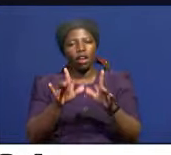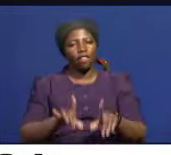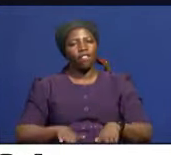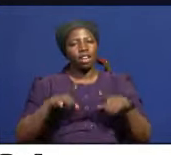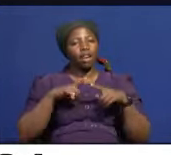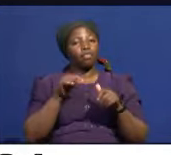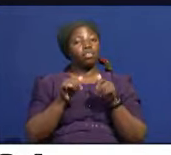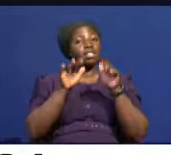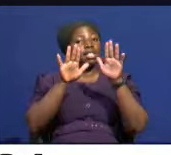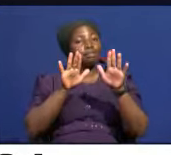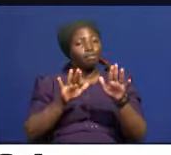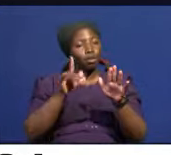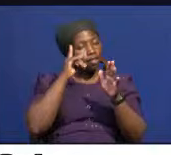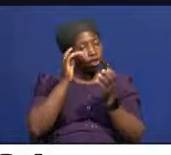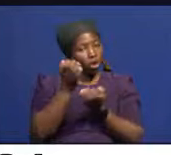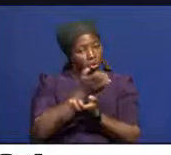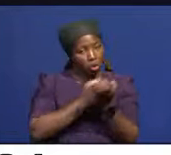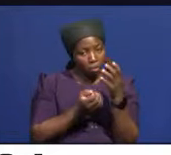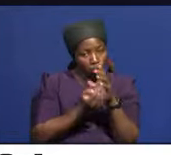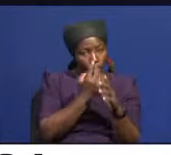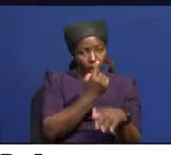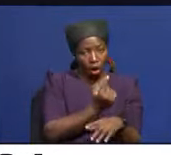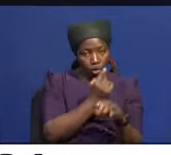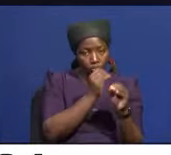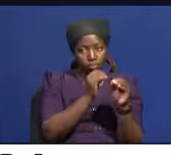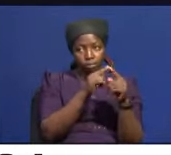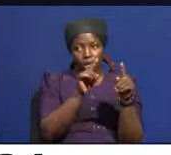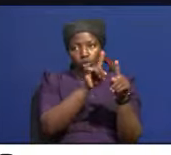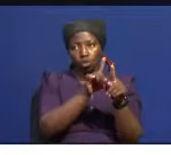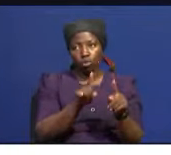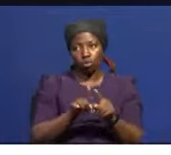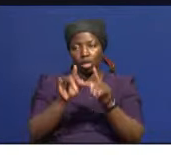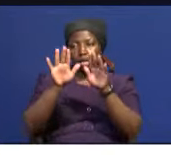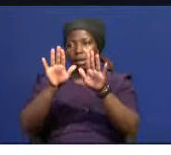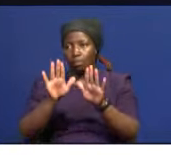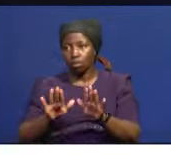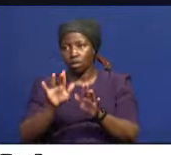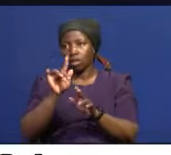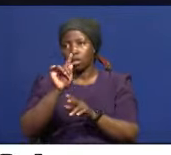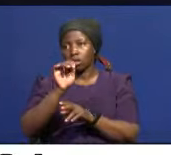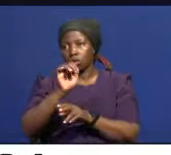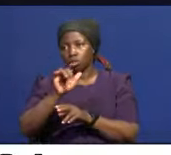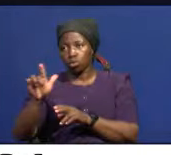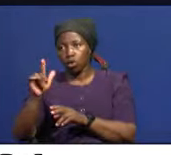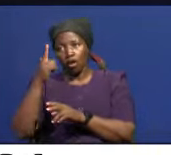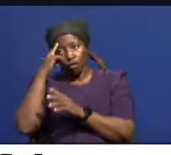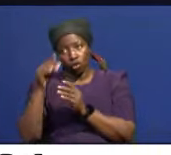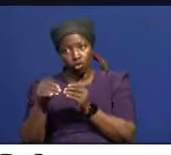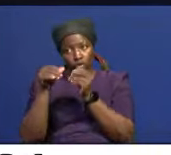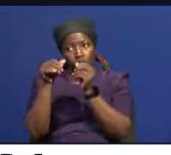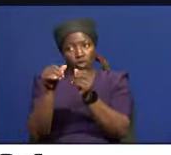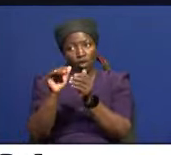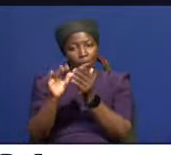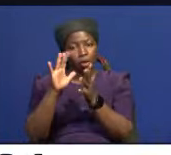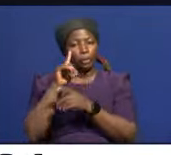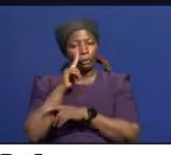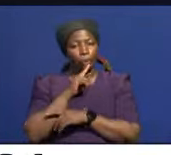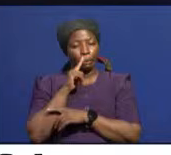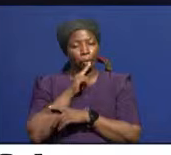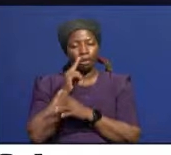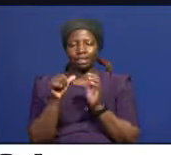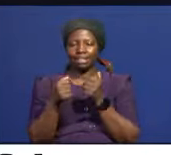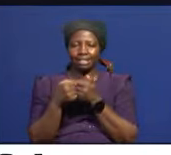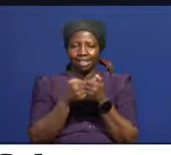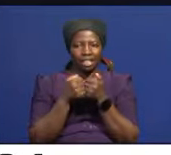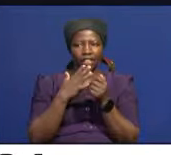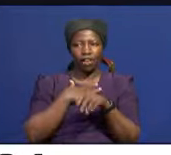for economic growth, but also as a vital tool for solving the most pressing challenges of our time,